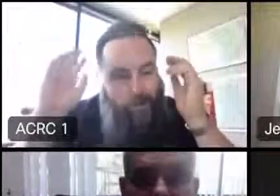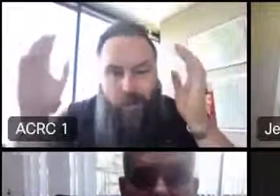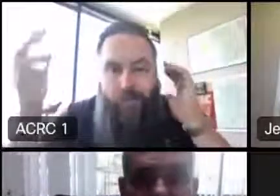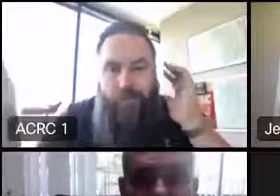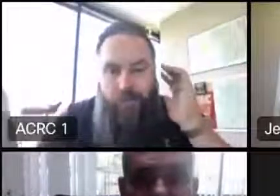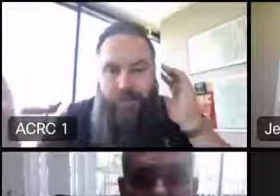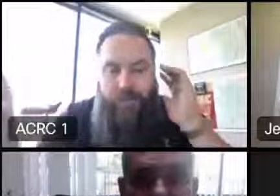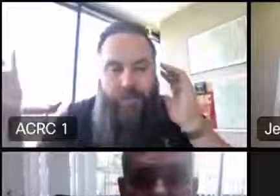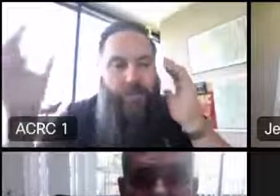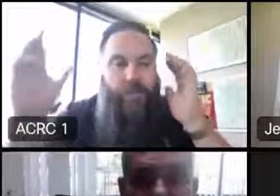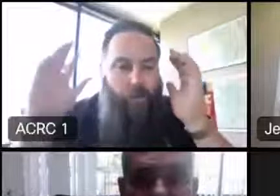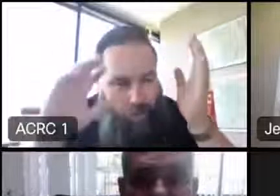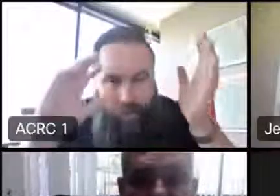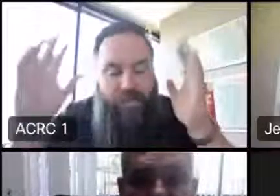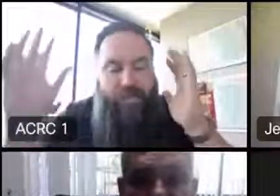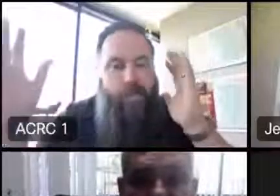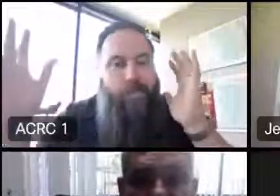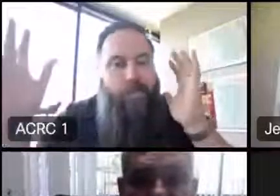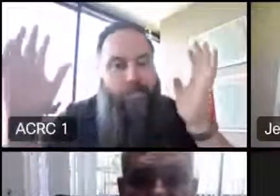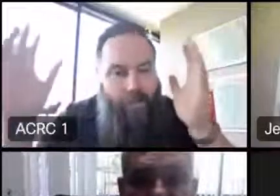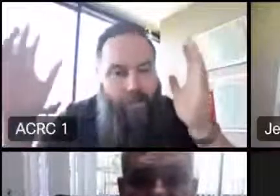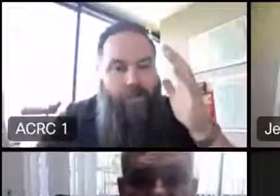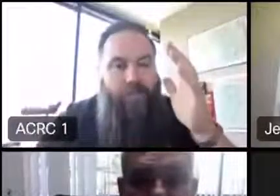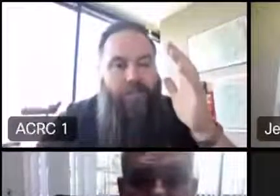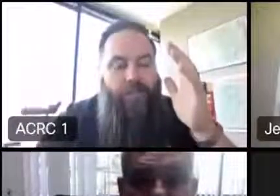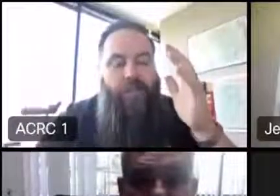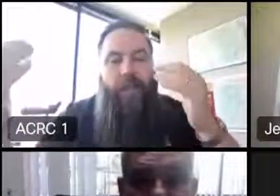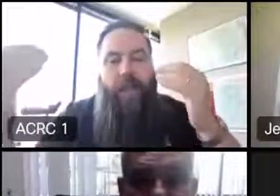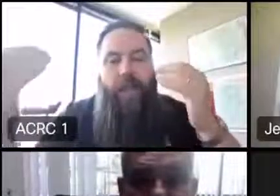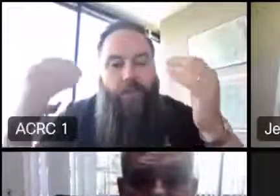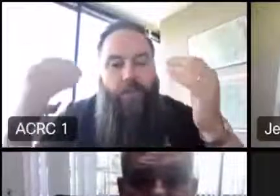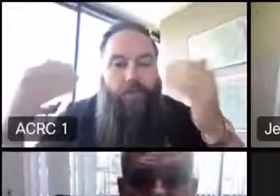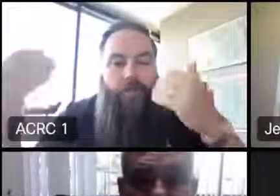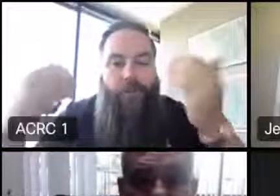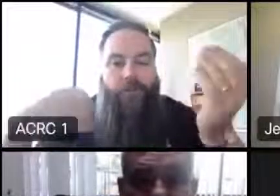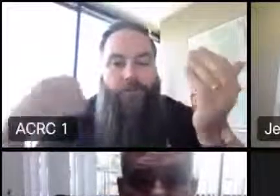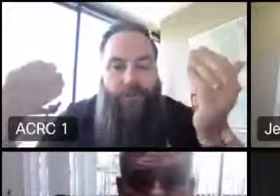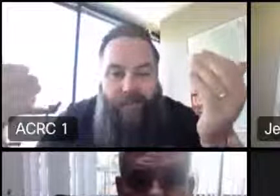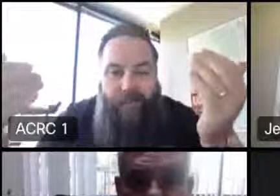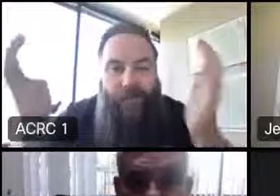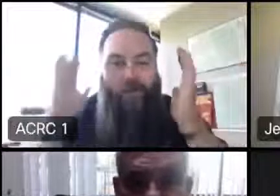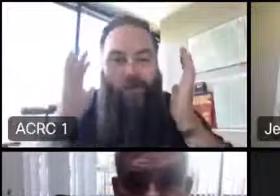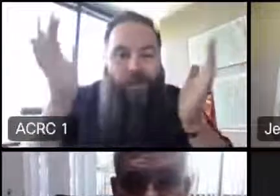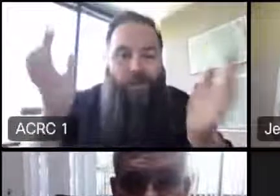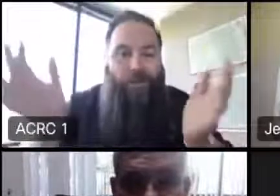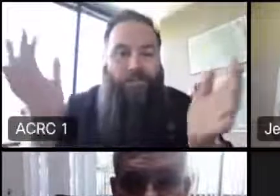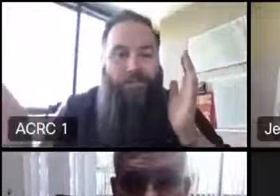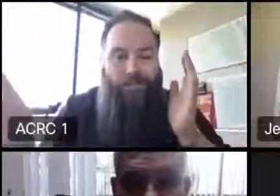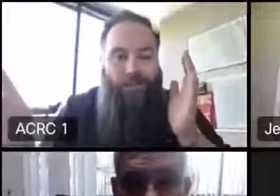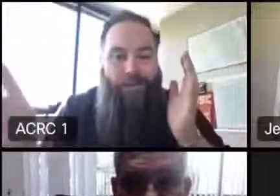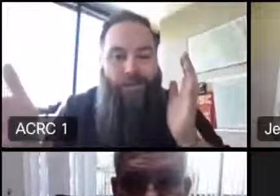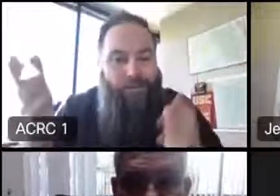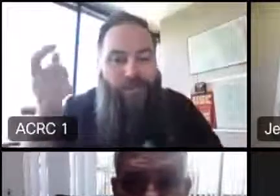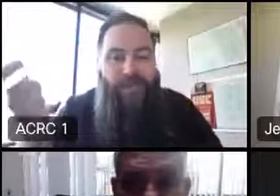offering alternative services that were not necessarily transportation. And during those periods of time, we encourage